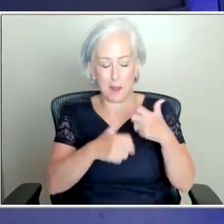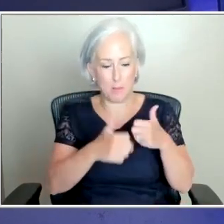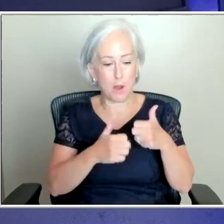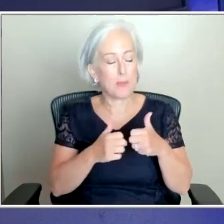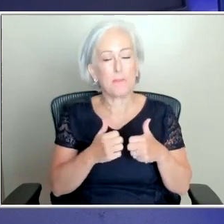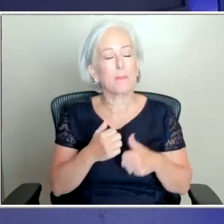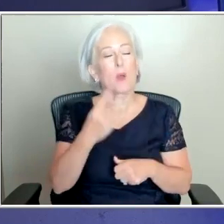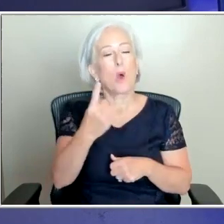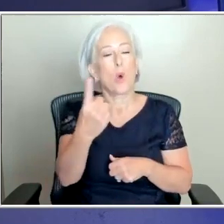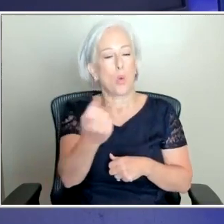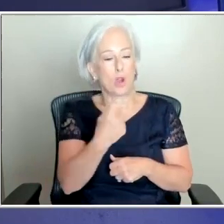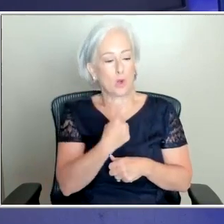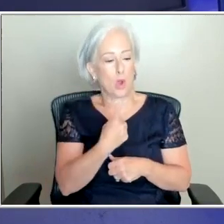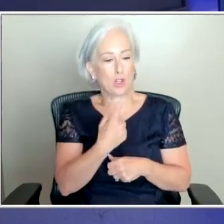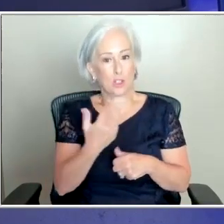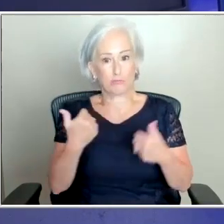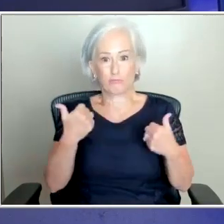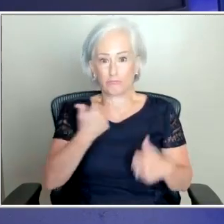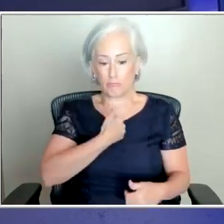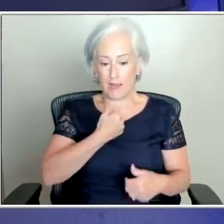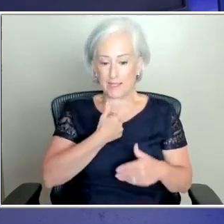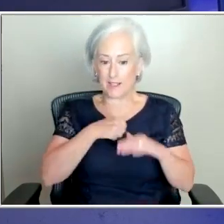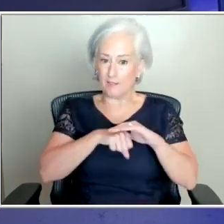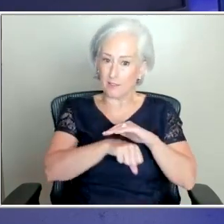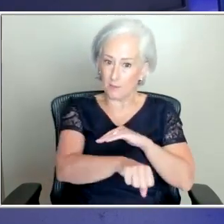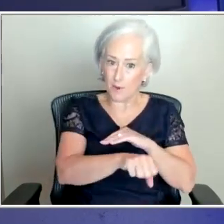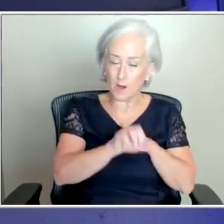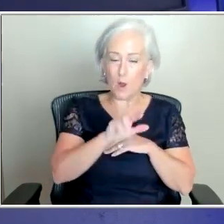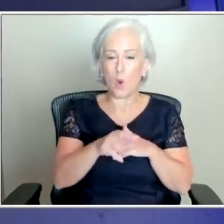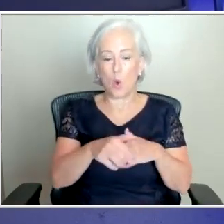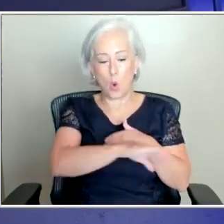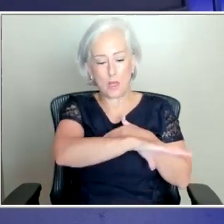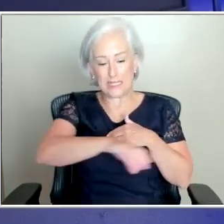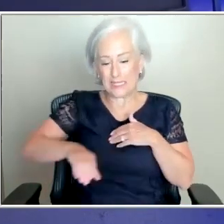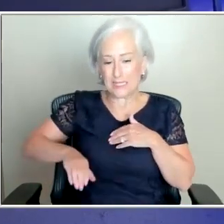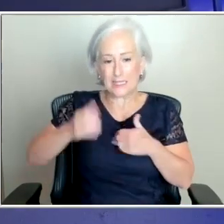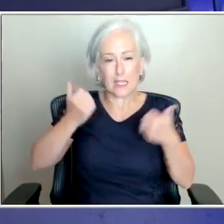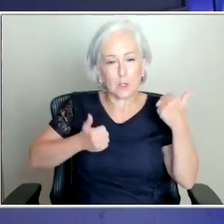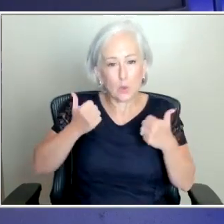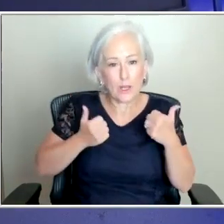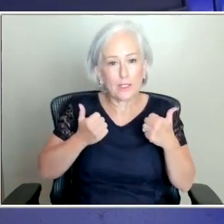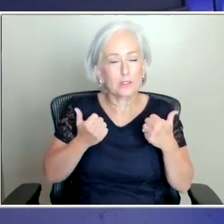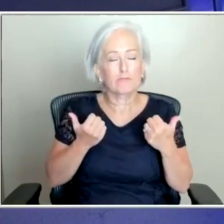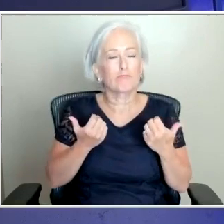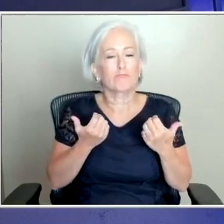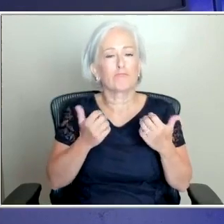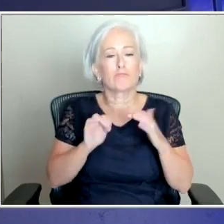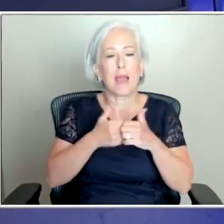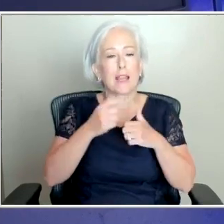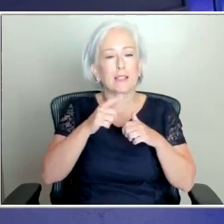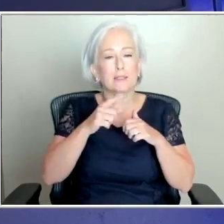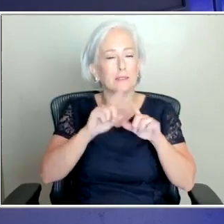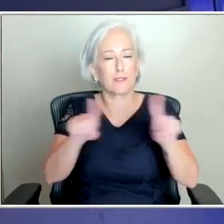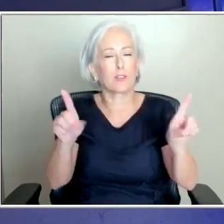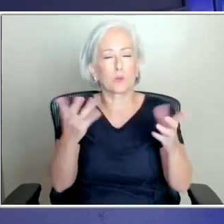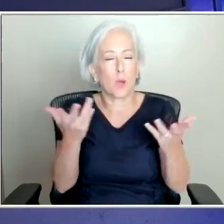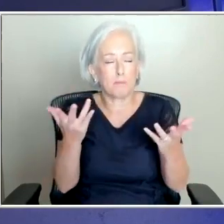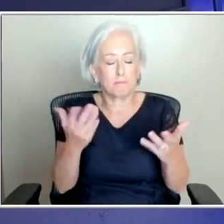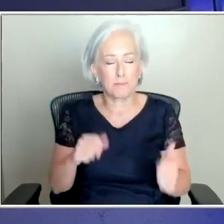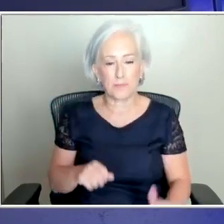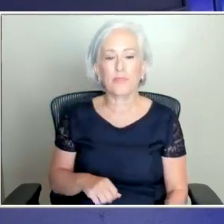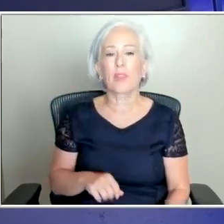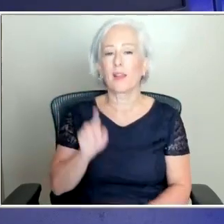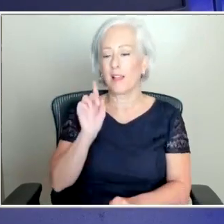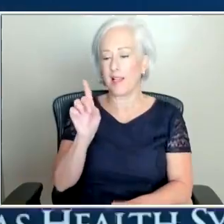you asked was about, did you give childbirth or have you had a C-section? So how does that vary, and what do you hear from women? So I want to back up for